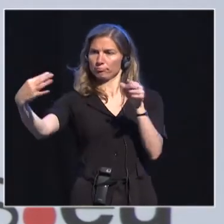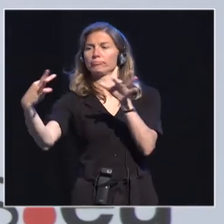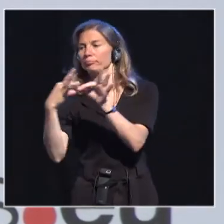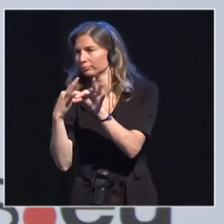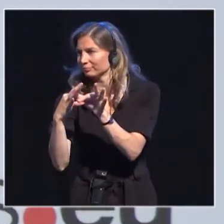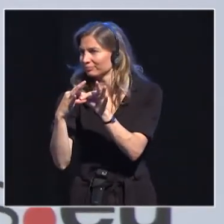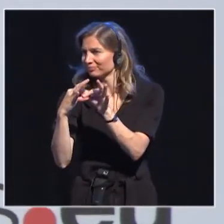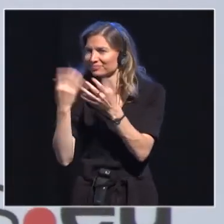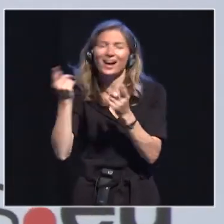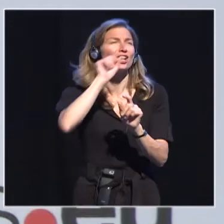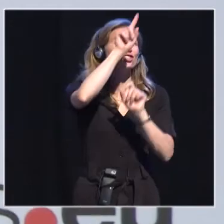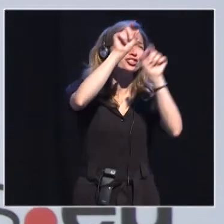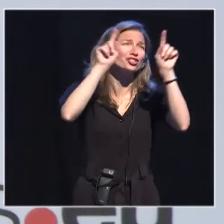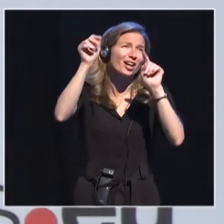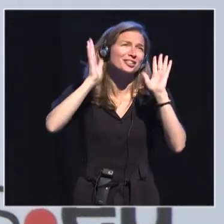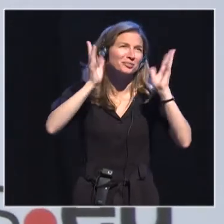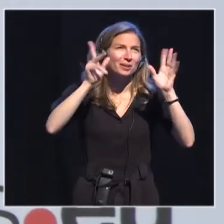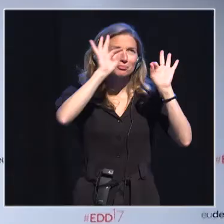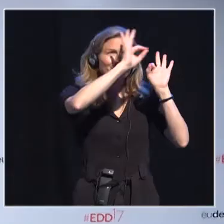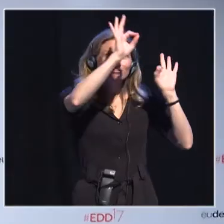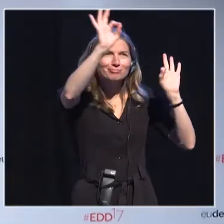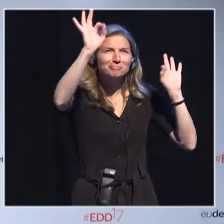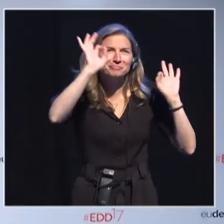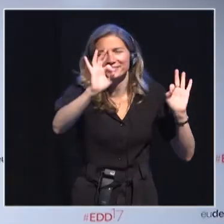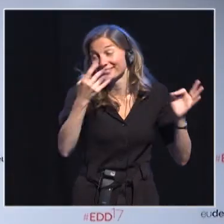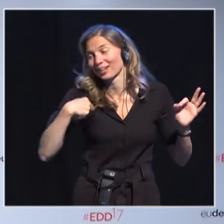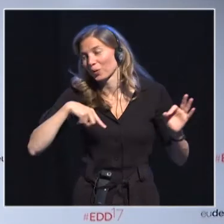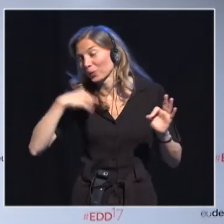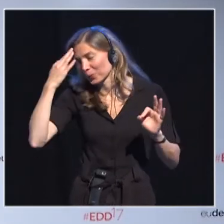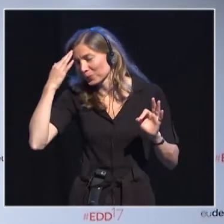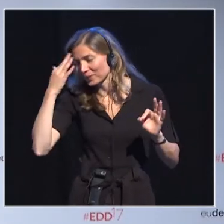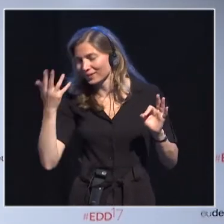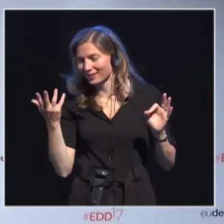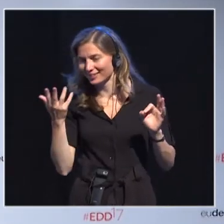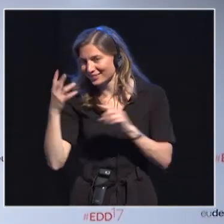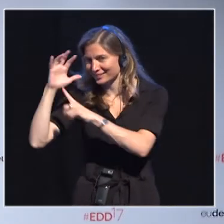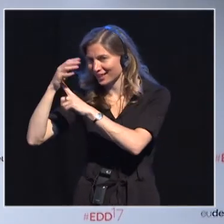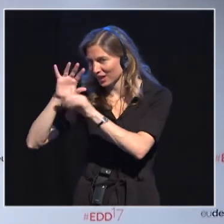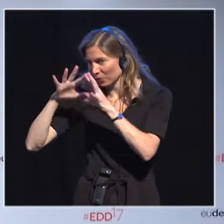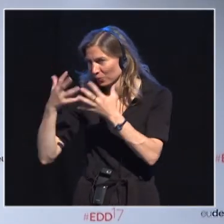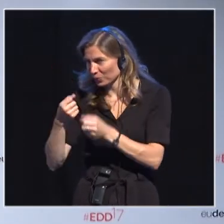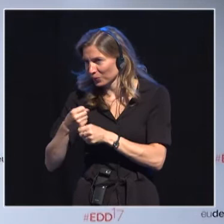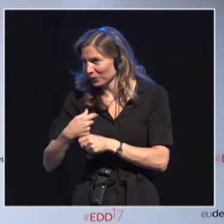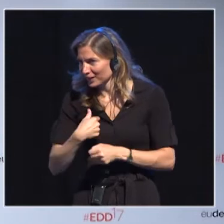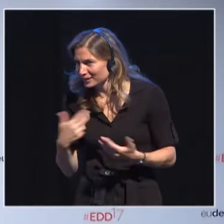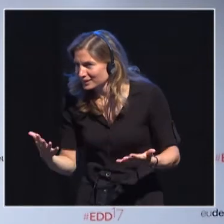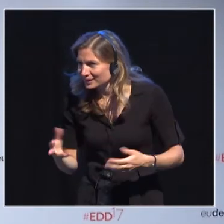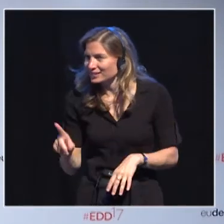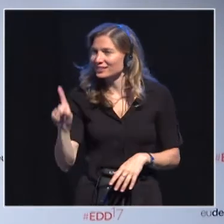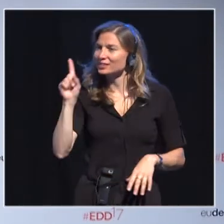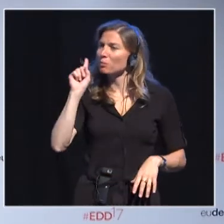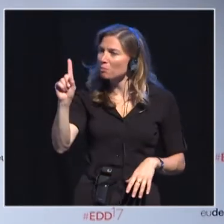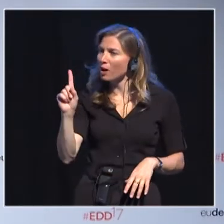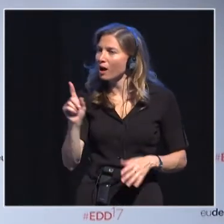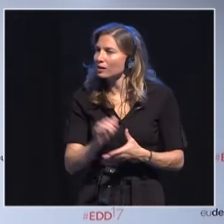things about stars. Yeah. So in the interest of time, I don't want to eat into our time for discussion on policy, and we've run out of